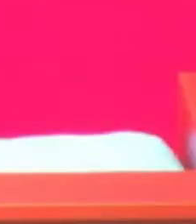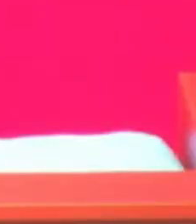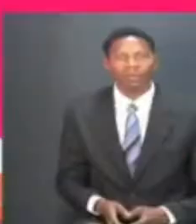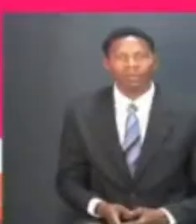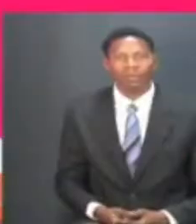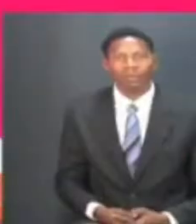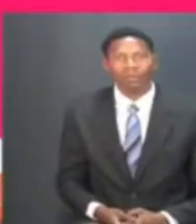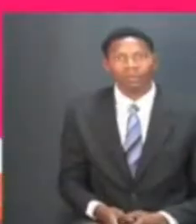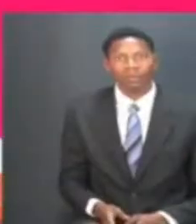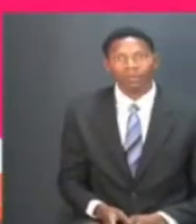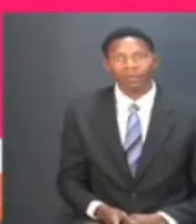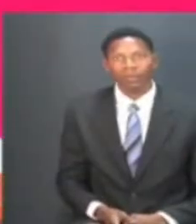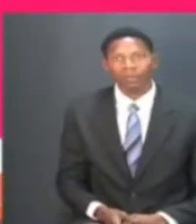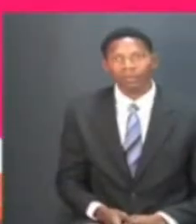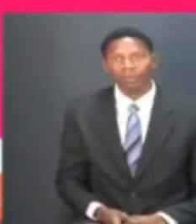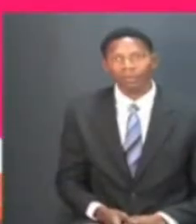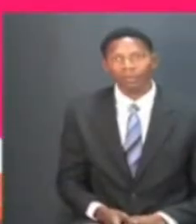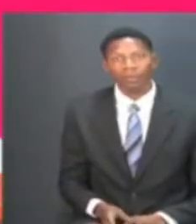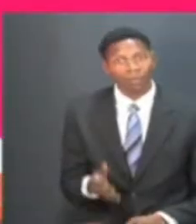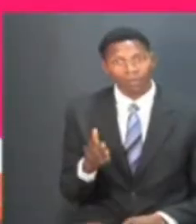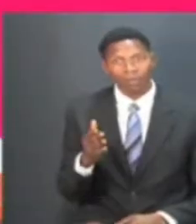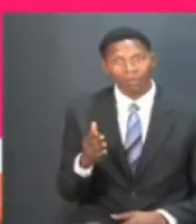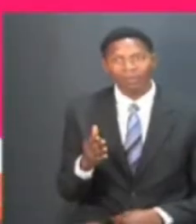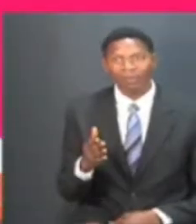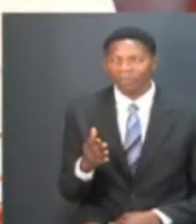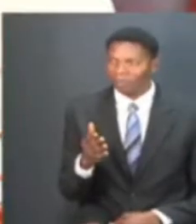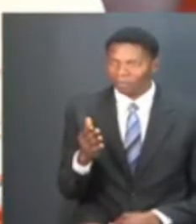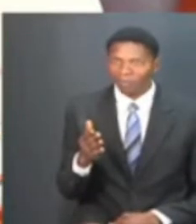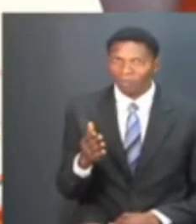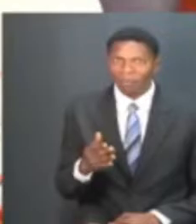Yes. Yeah, that's fine. It's fine with us. Yes.